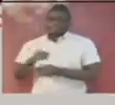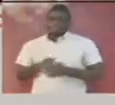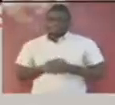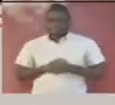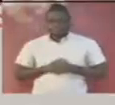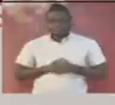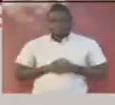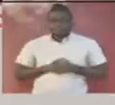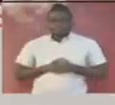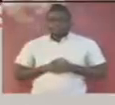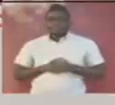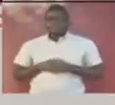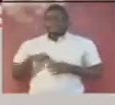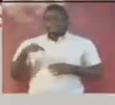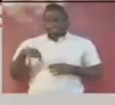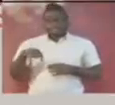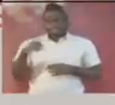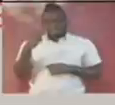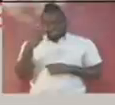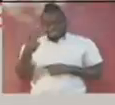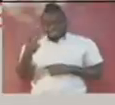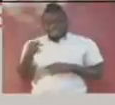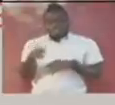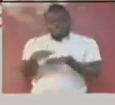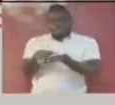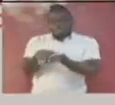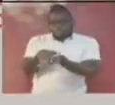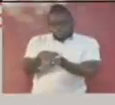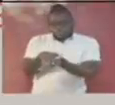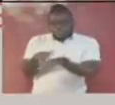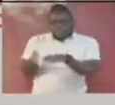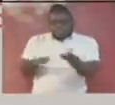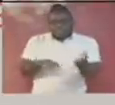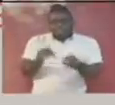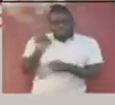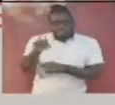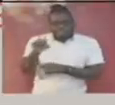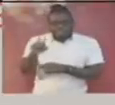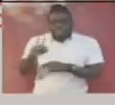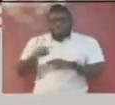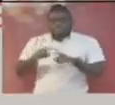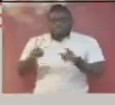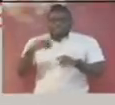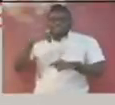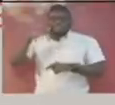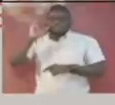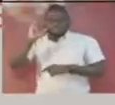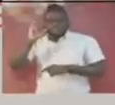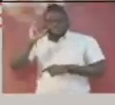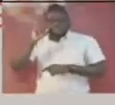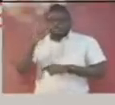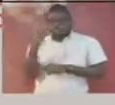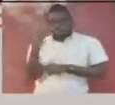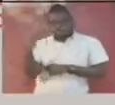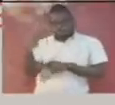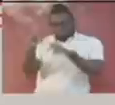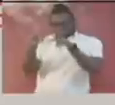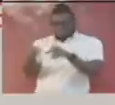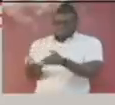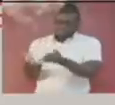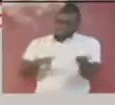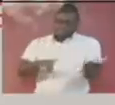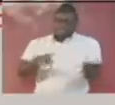and slowed considerably. Yesterday, unfortunately, we did have 1 death. Total number of patients in